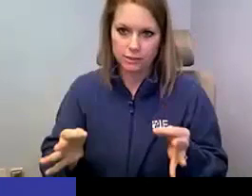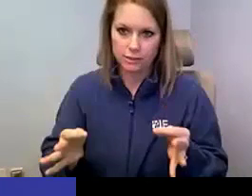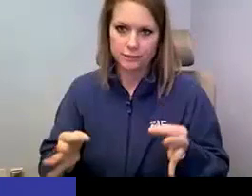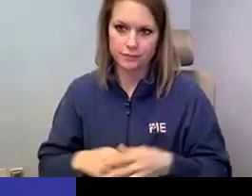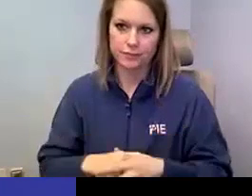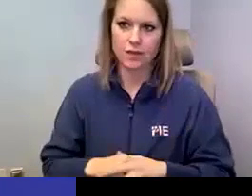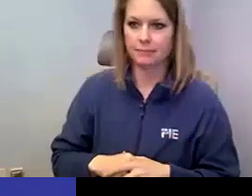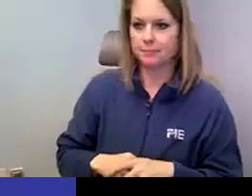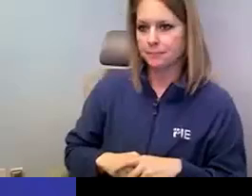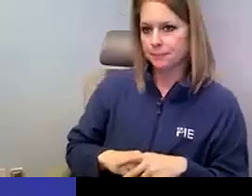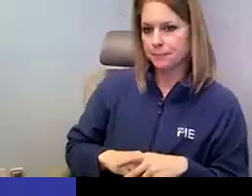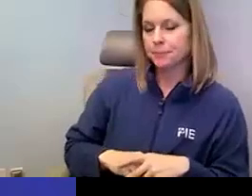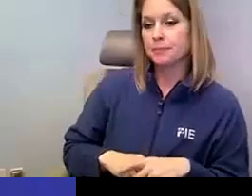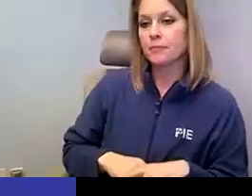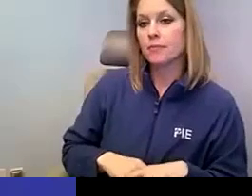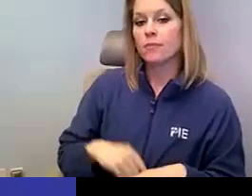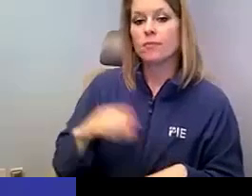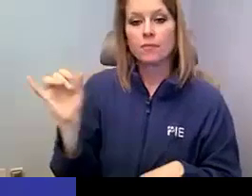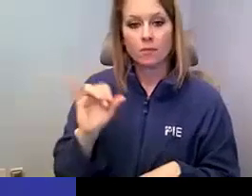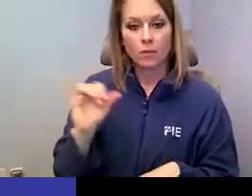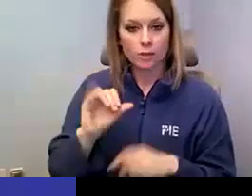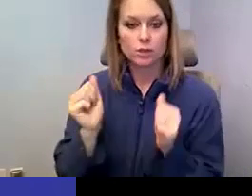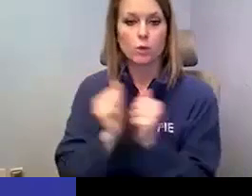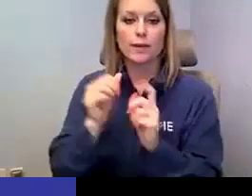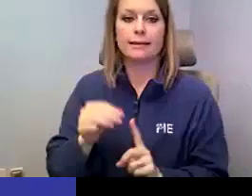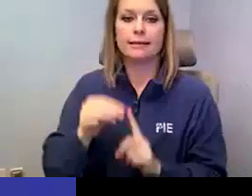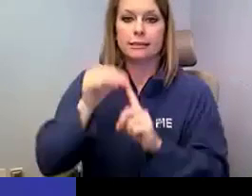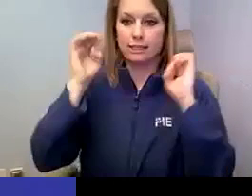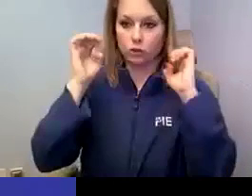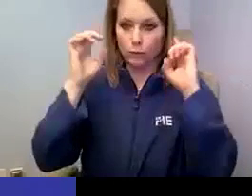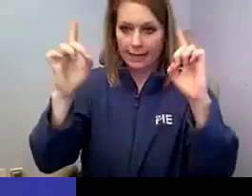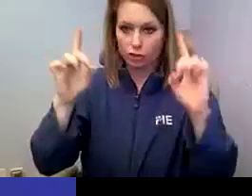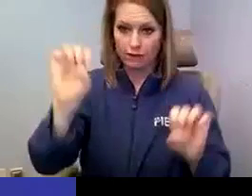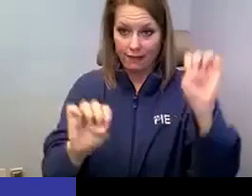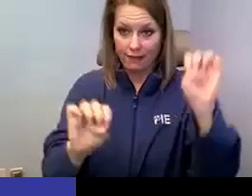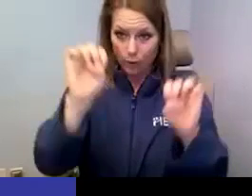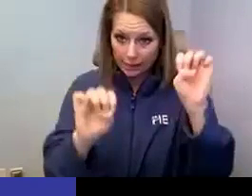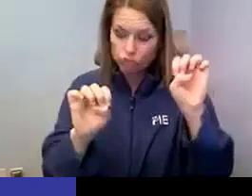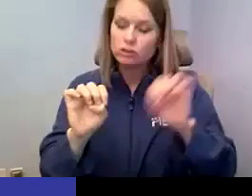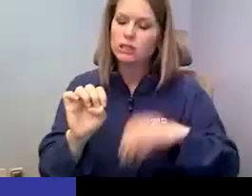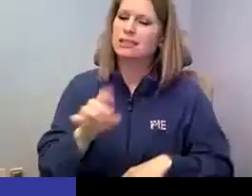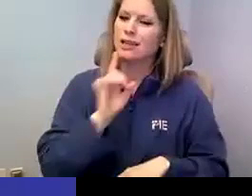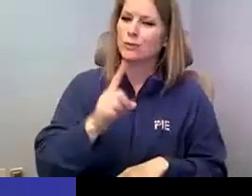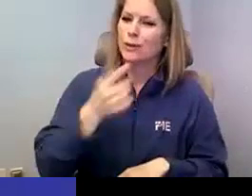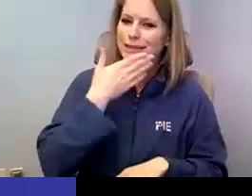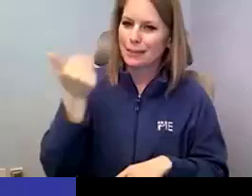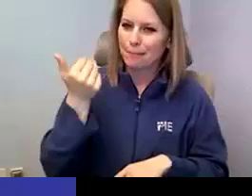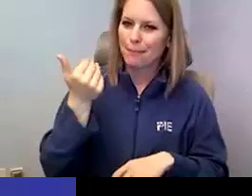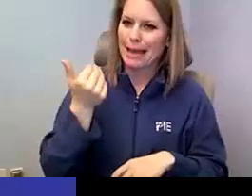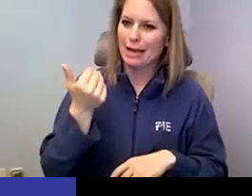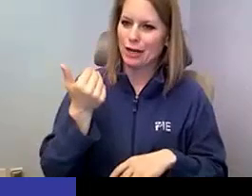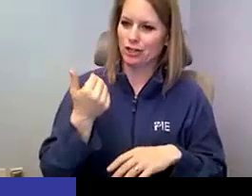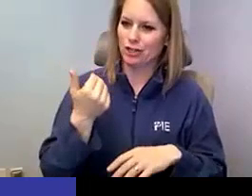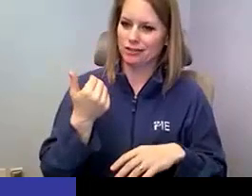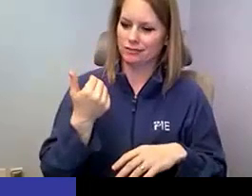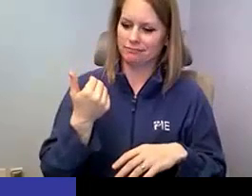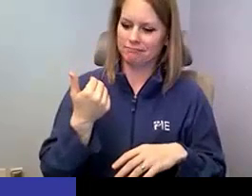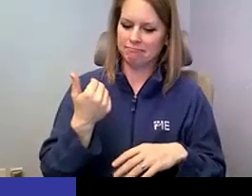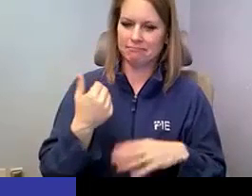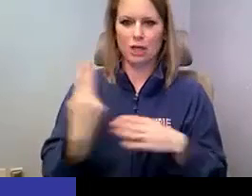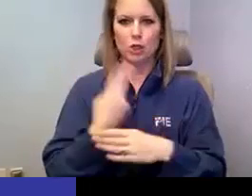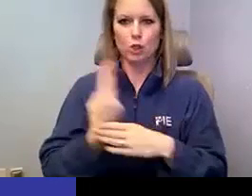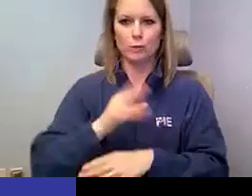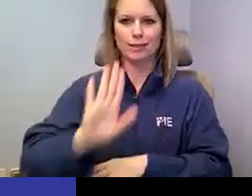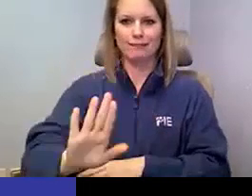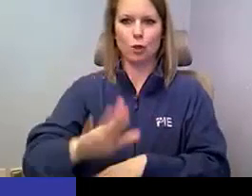to conducting special education evaluations is not only a better use of IEP team members' time and effort, but